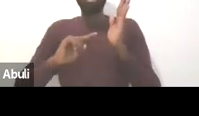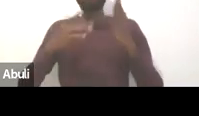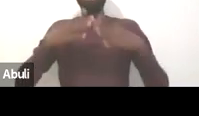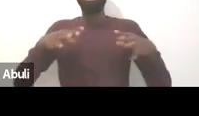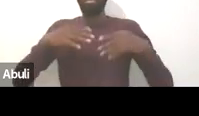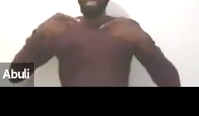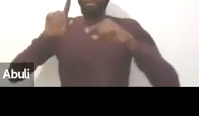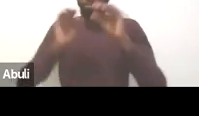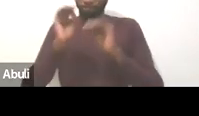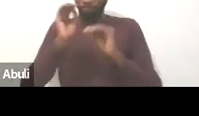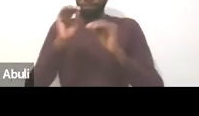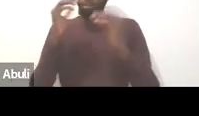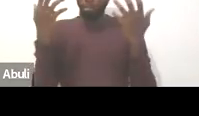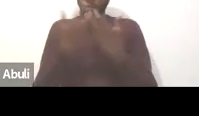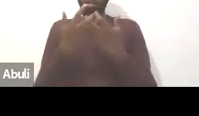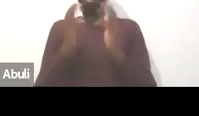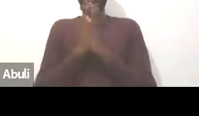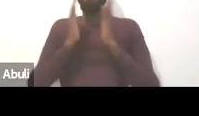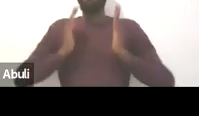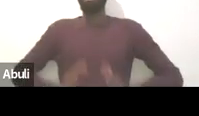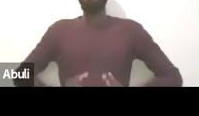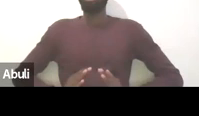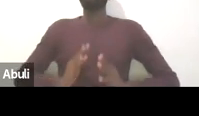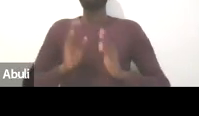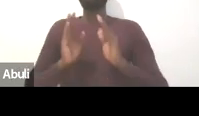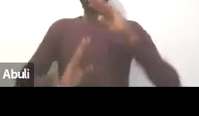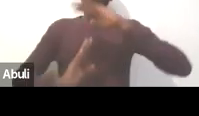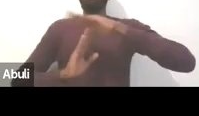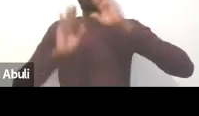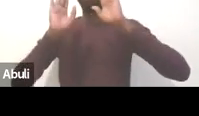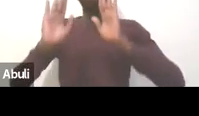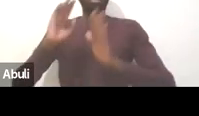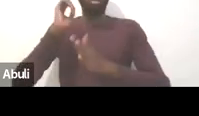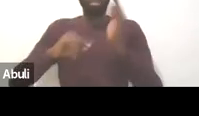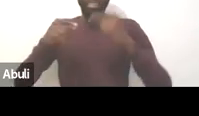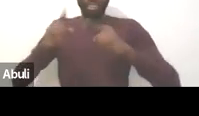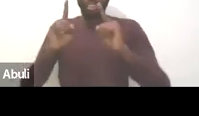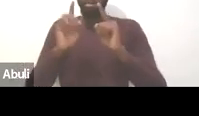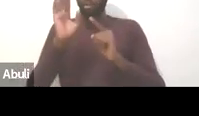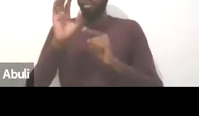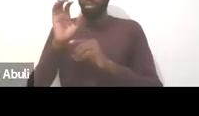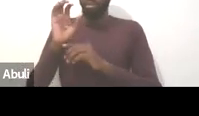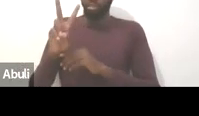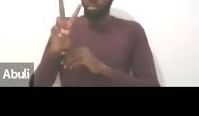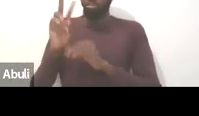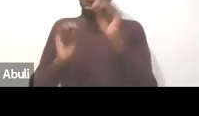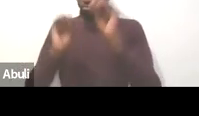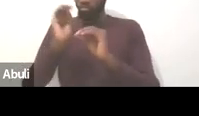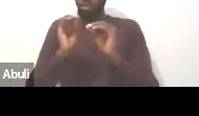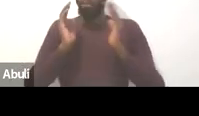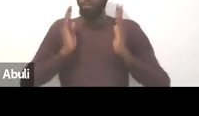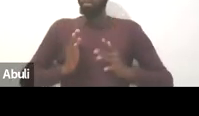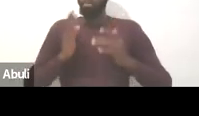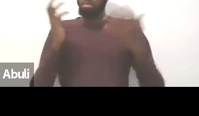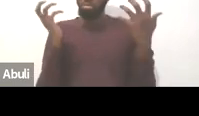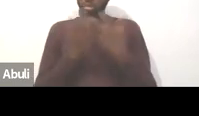personalize it. So I think the important thing here to do is, have you personalized your CV? Is your CV speaking